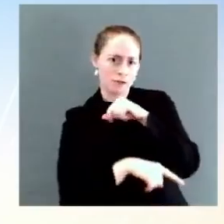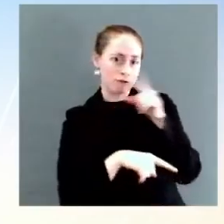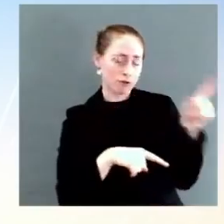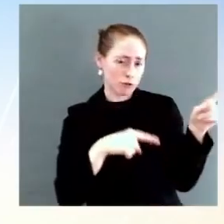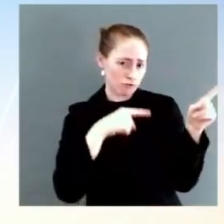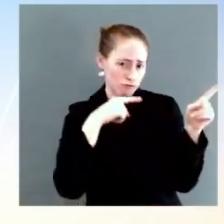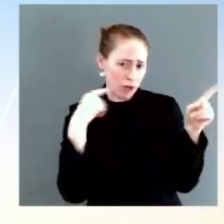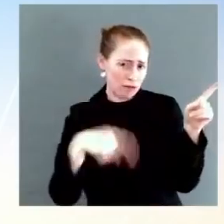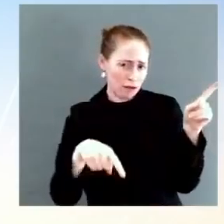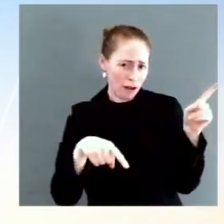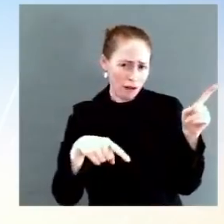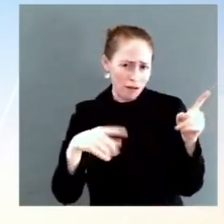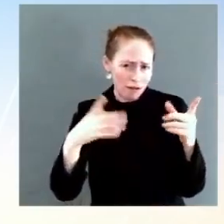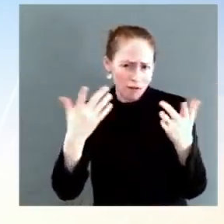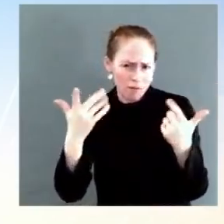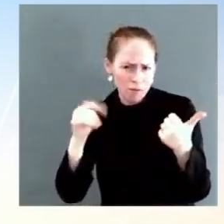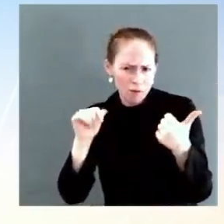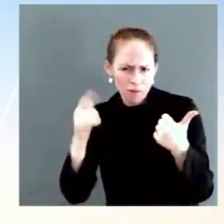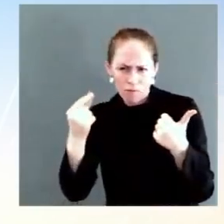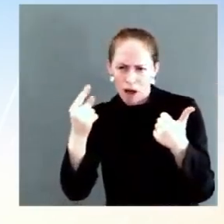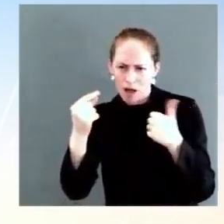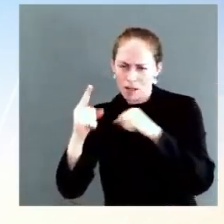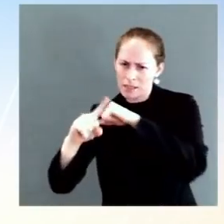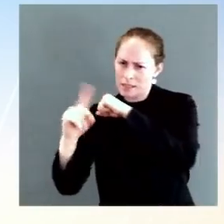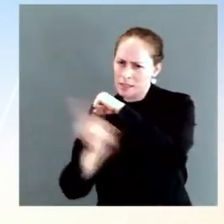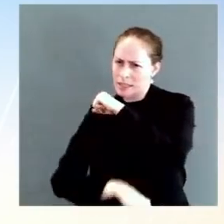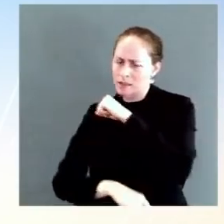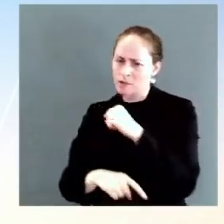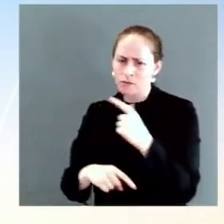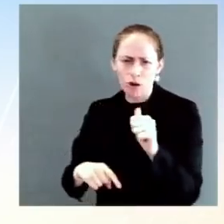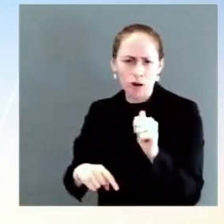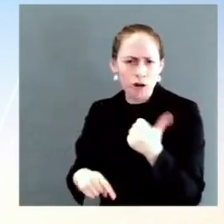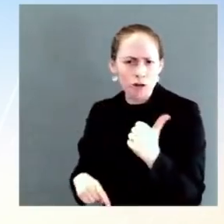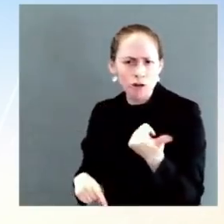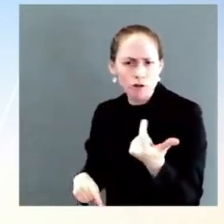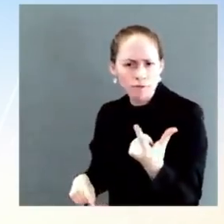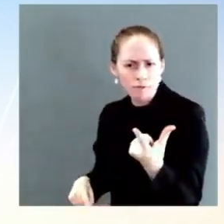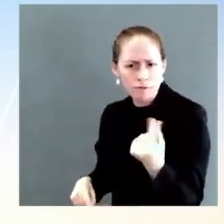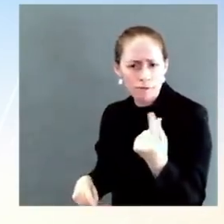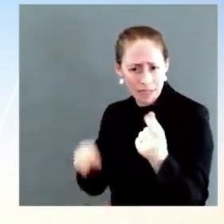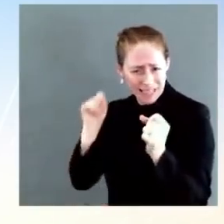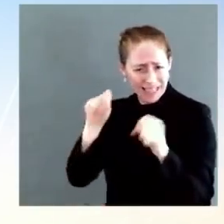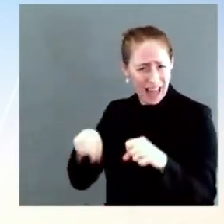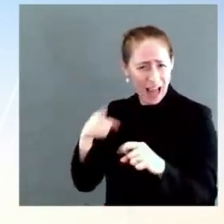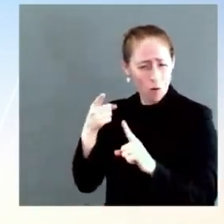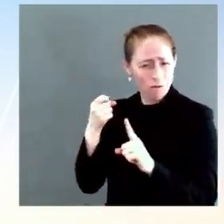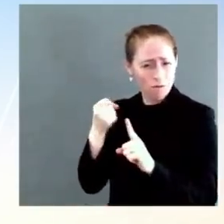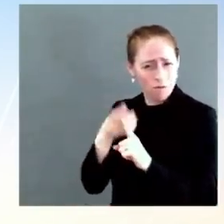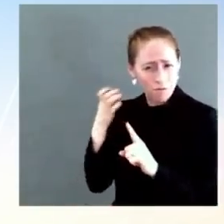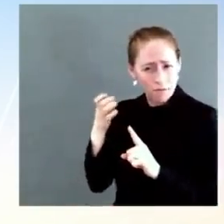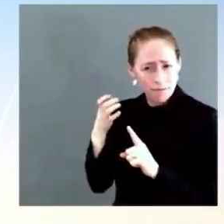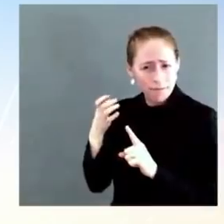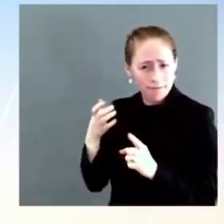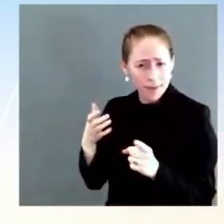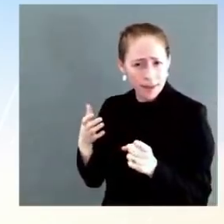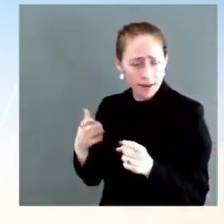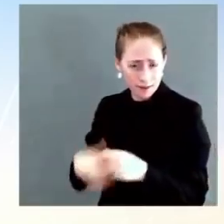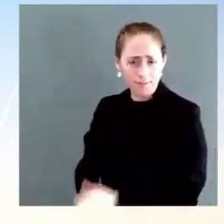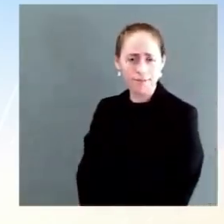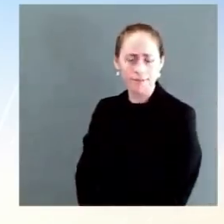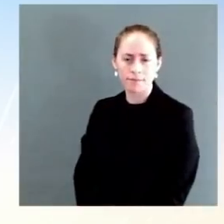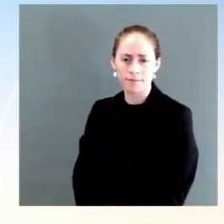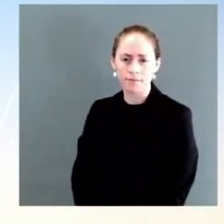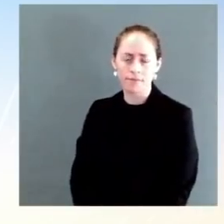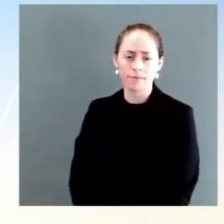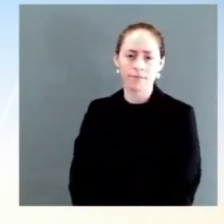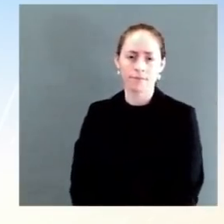Well, Secretary Blinken made those comments. He's in Europe now, meeting with European counterparts and our NATO partners and